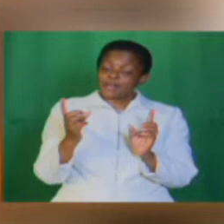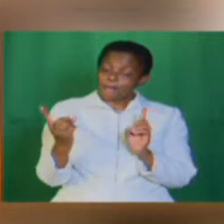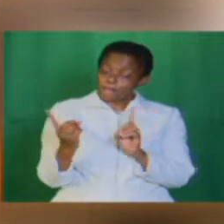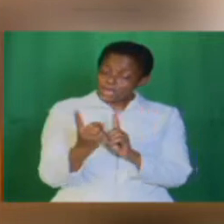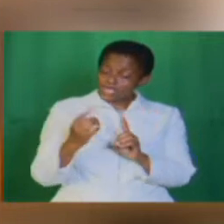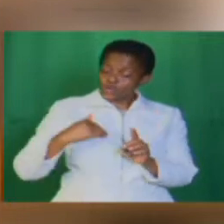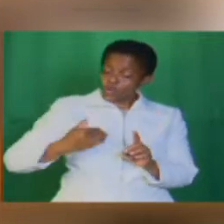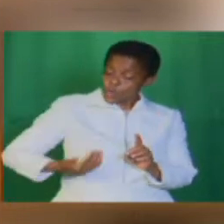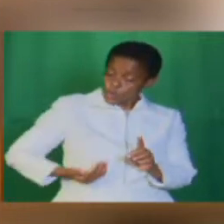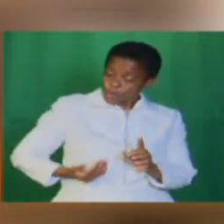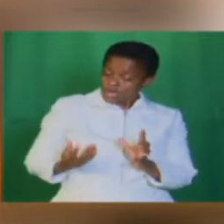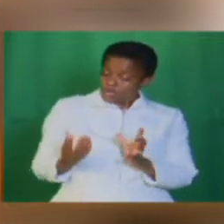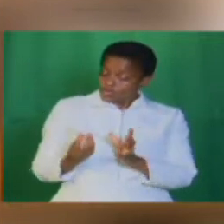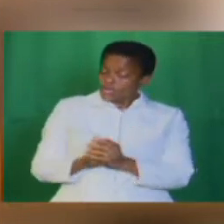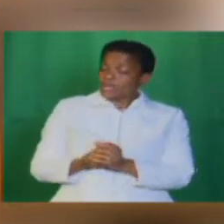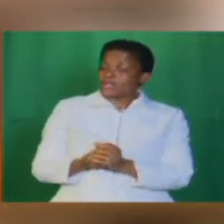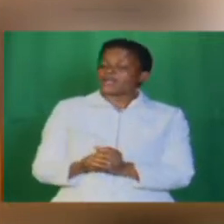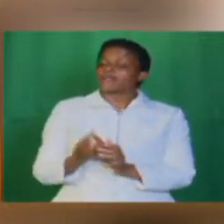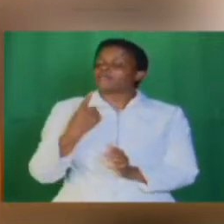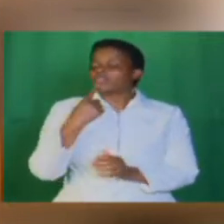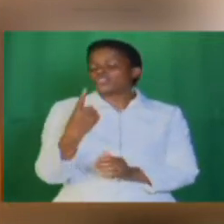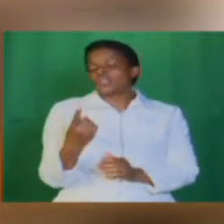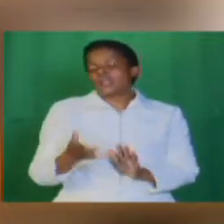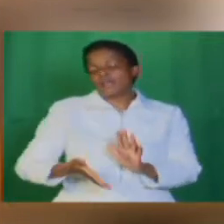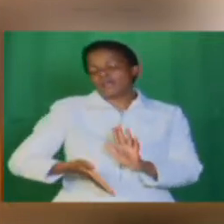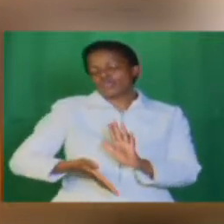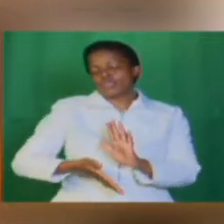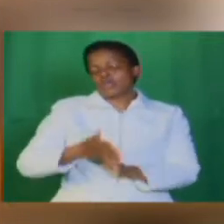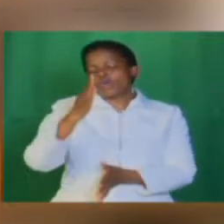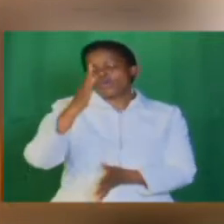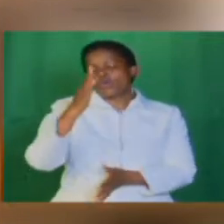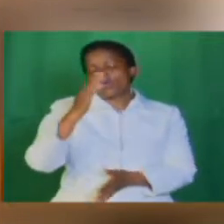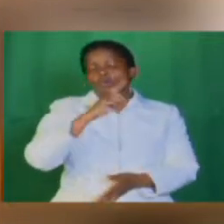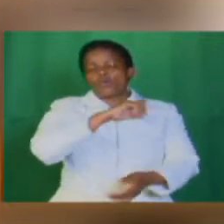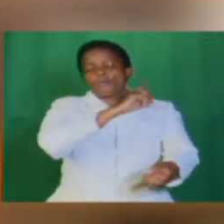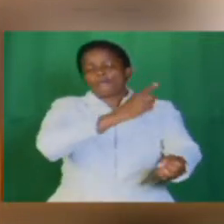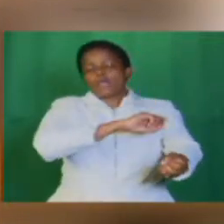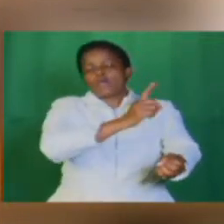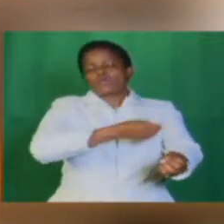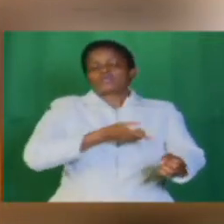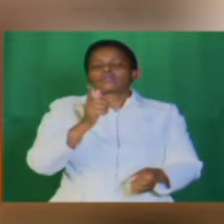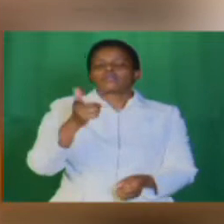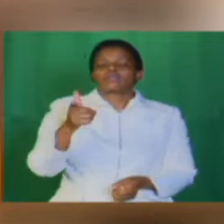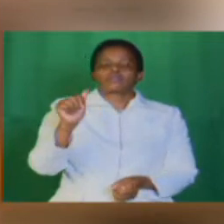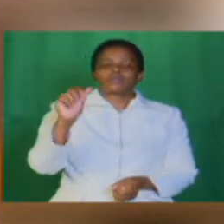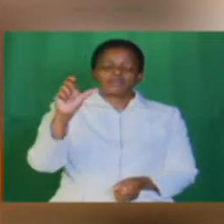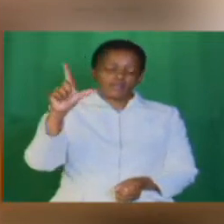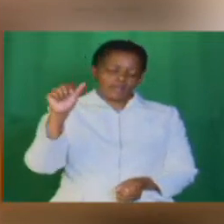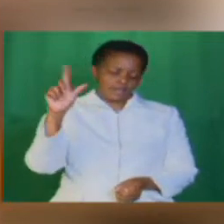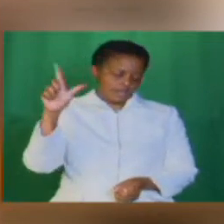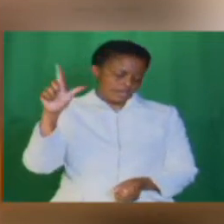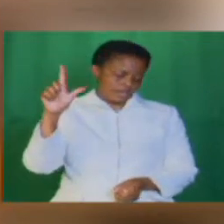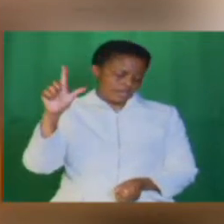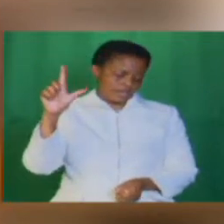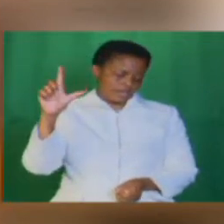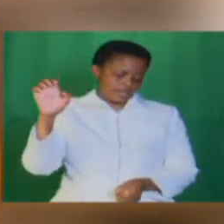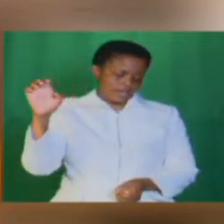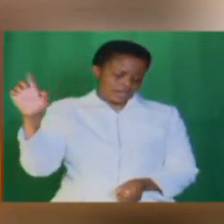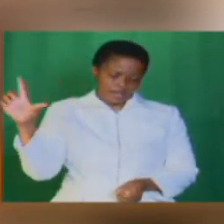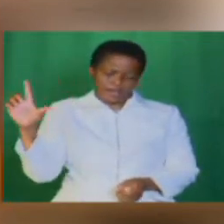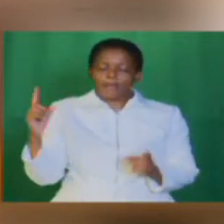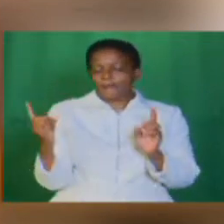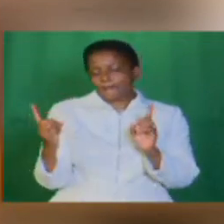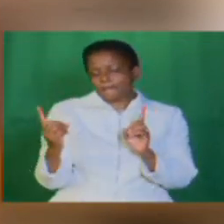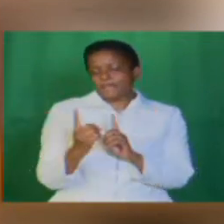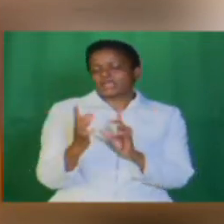go to the mountain in Galilee. And they did just as they were instructed. And here we